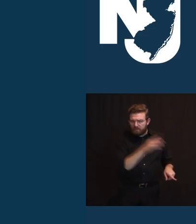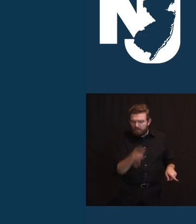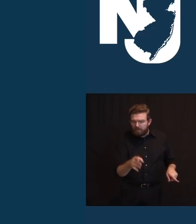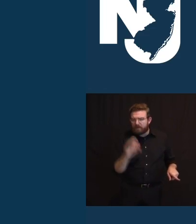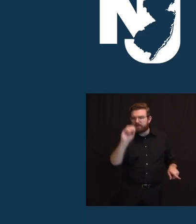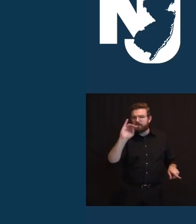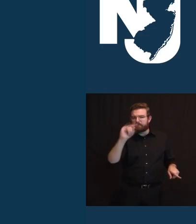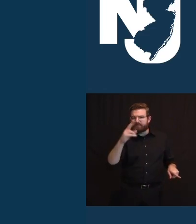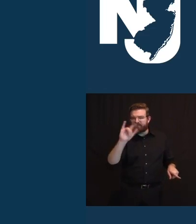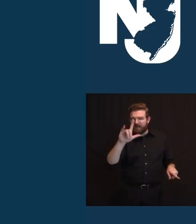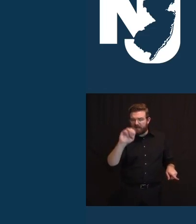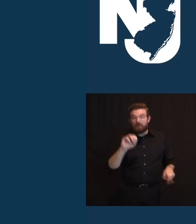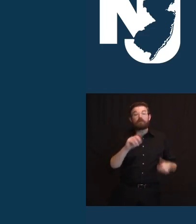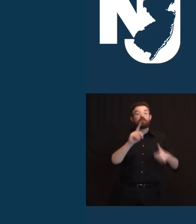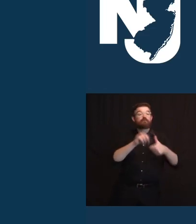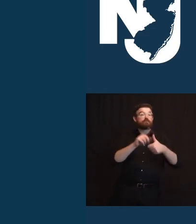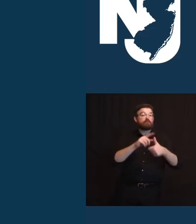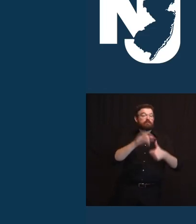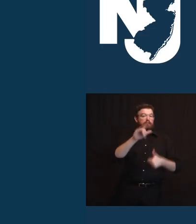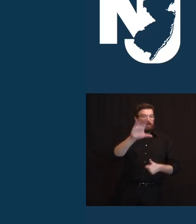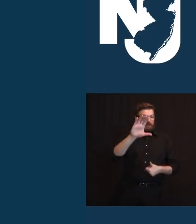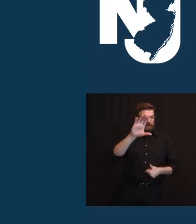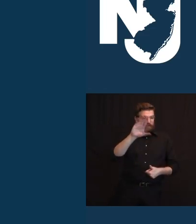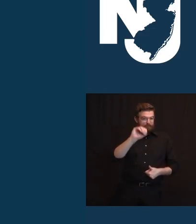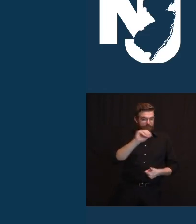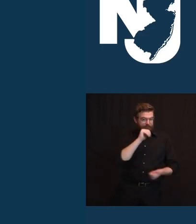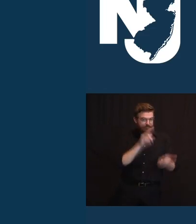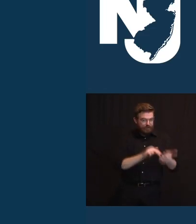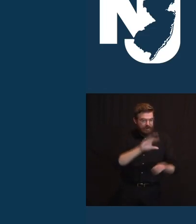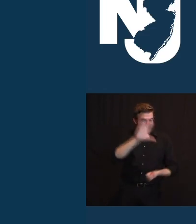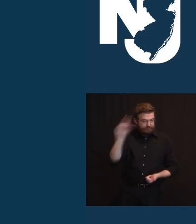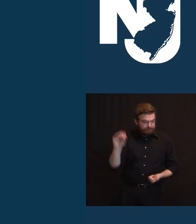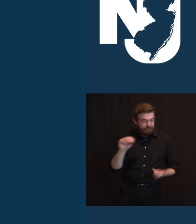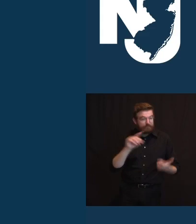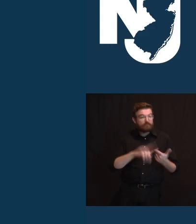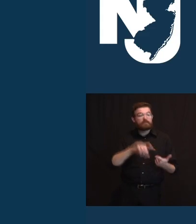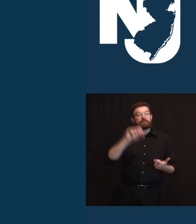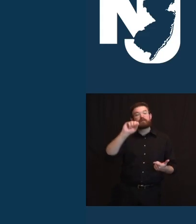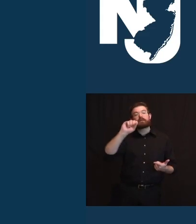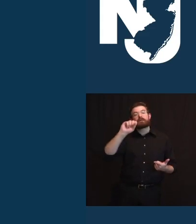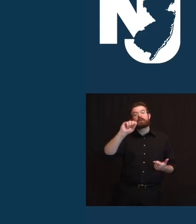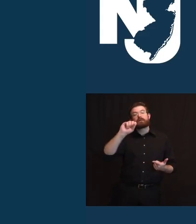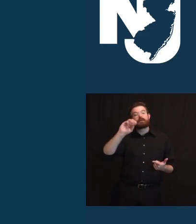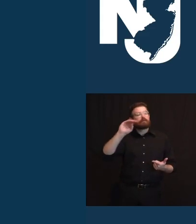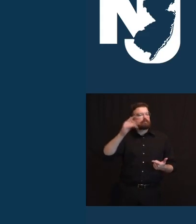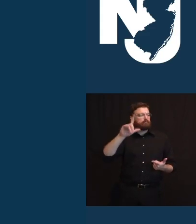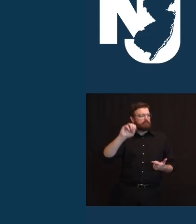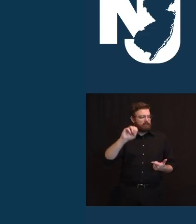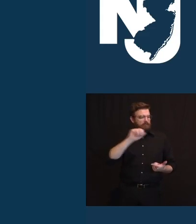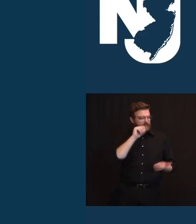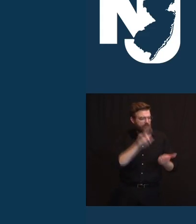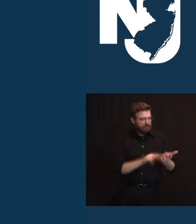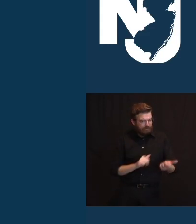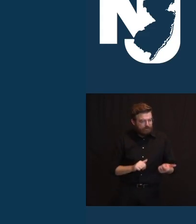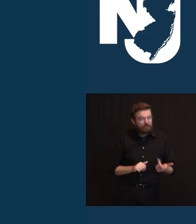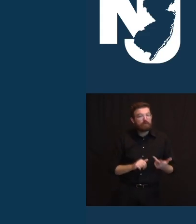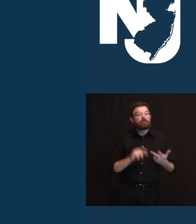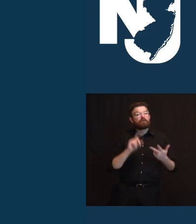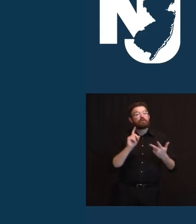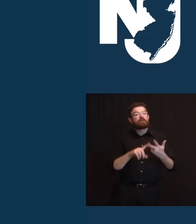Cape May Peanut Butter Company, Smithville Peanut Butter Company, Cape May Olive Oil